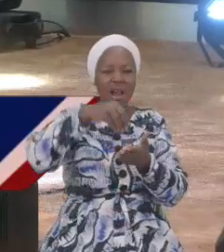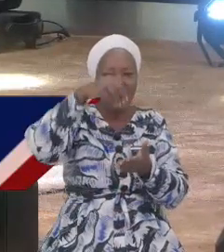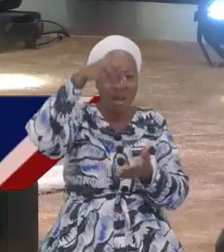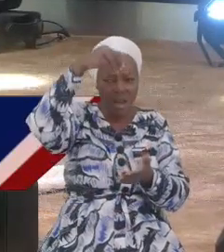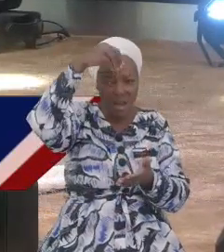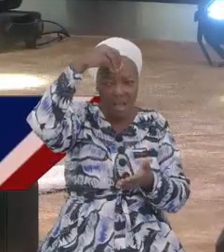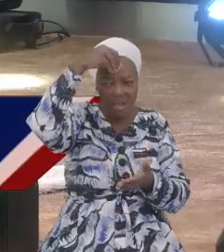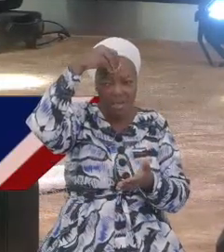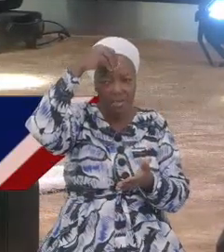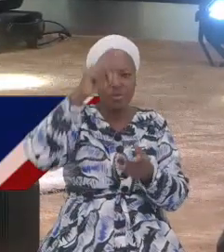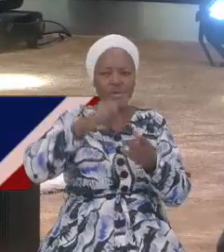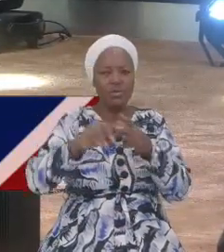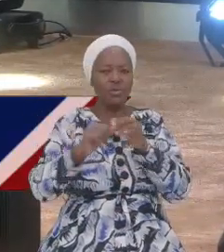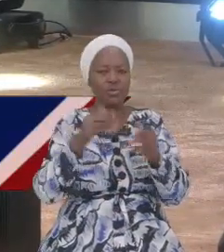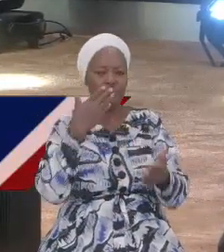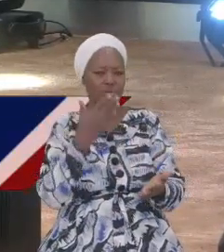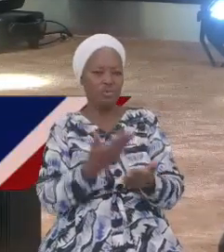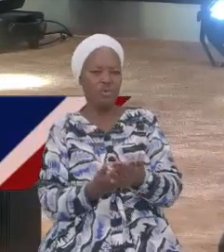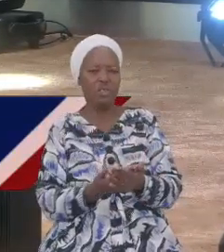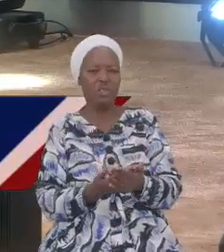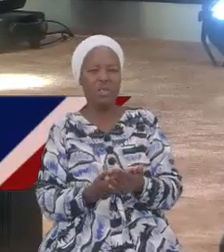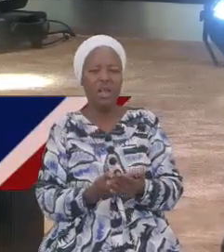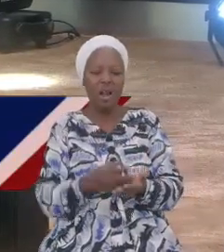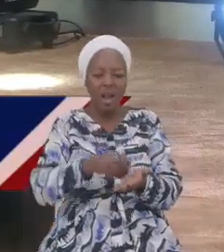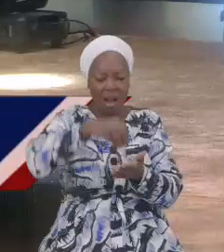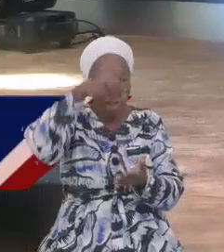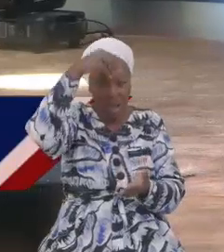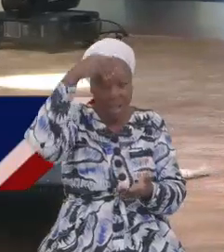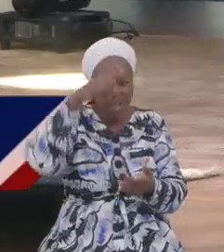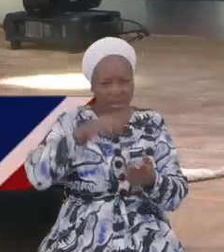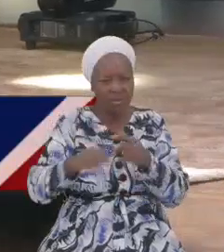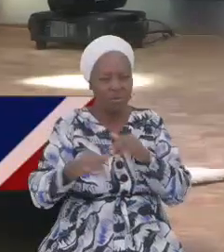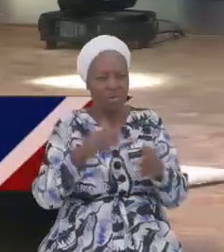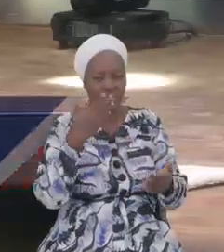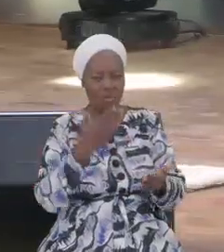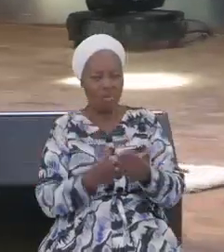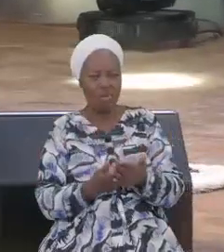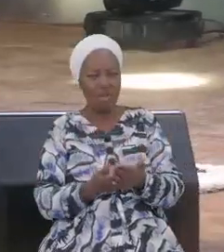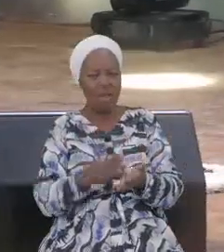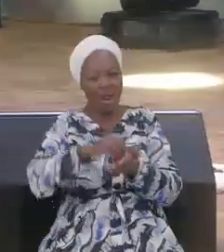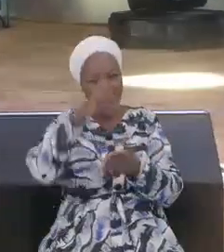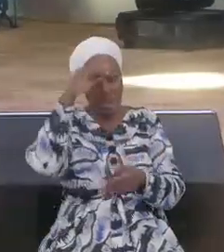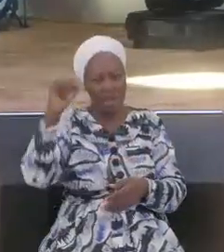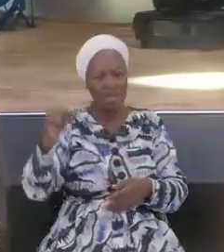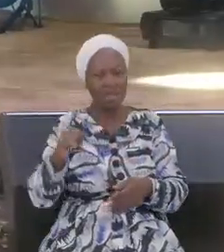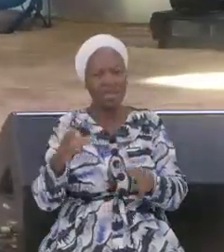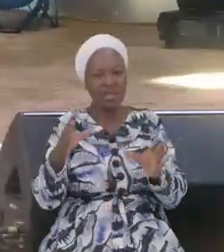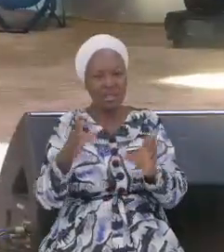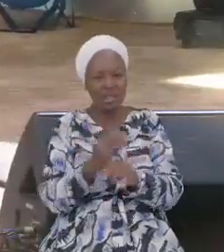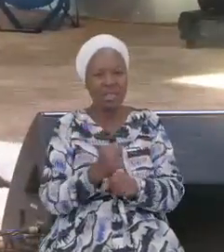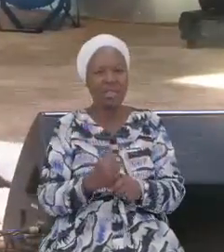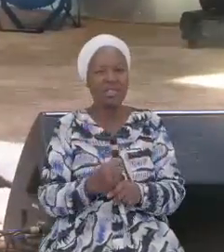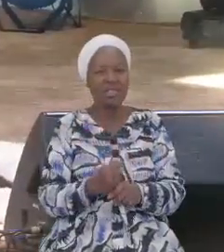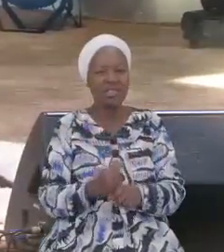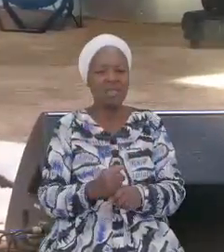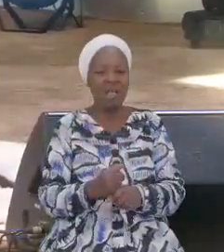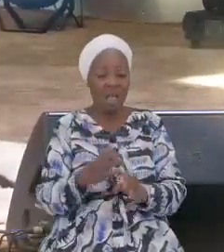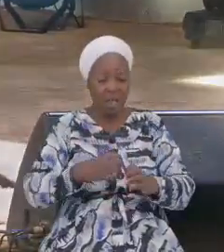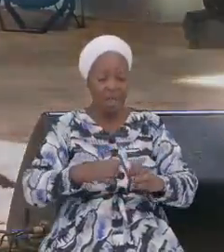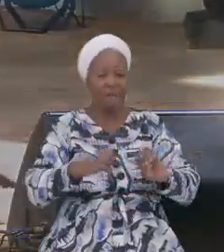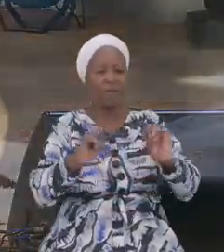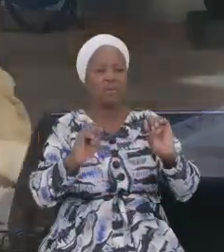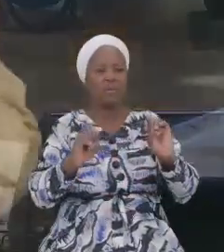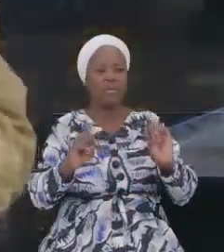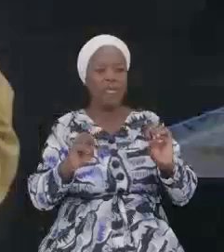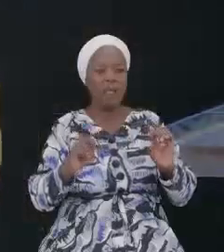learn to do well, learn to do well. Learning takes effort.